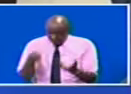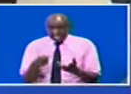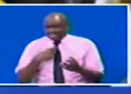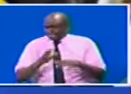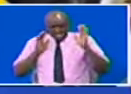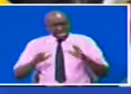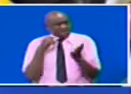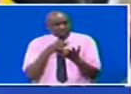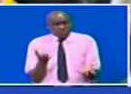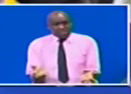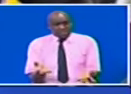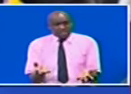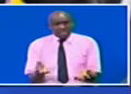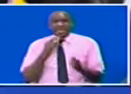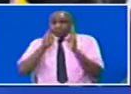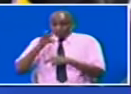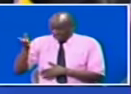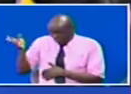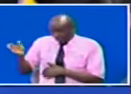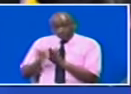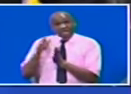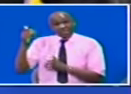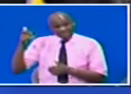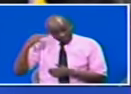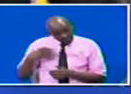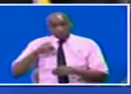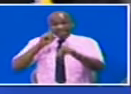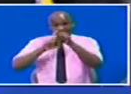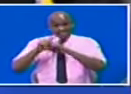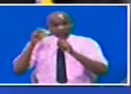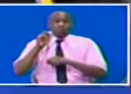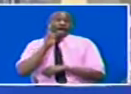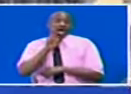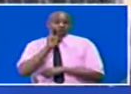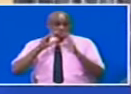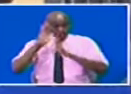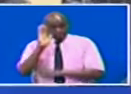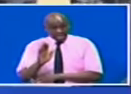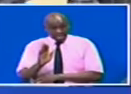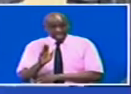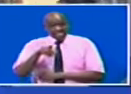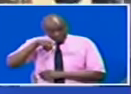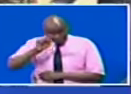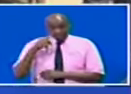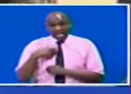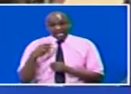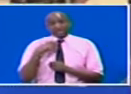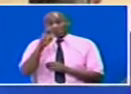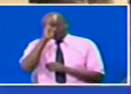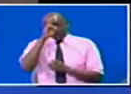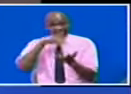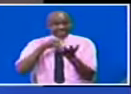denied. Joy, her fiancé, and three other people were arrested from her uncle's palace and held at the Kasese police